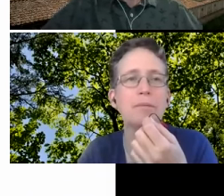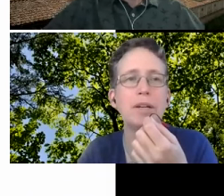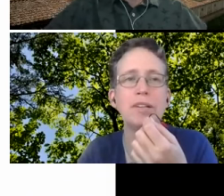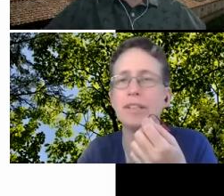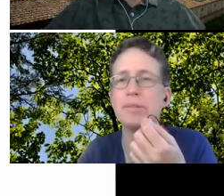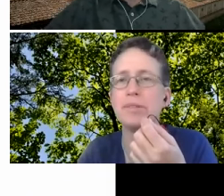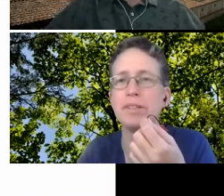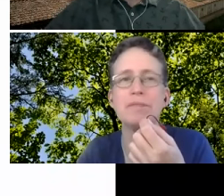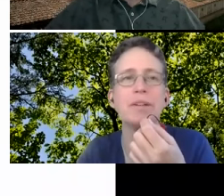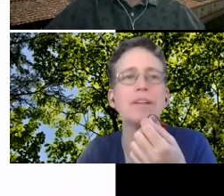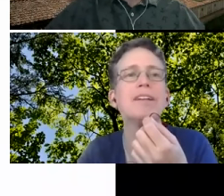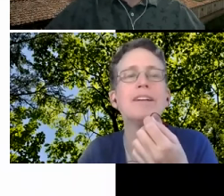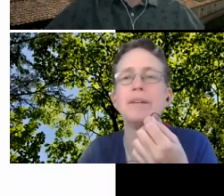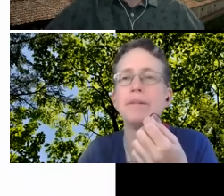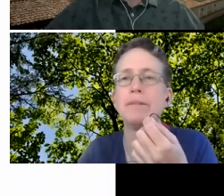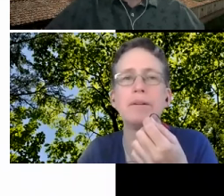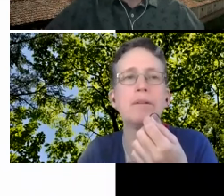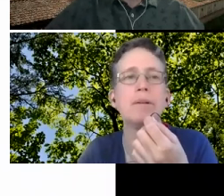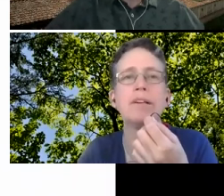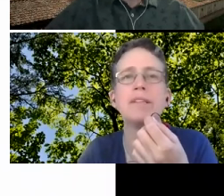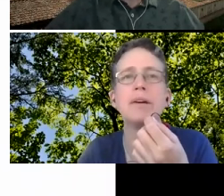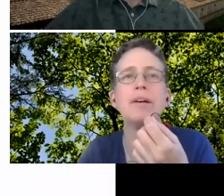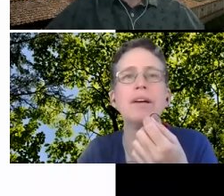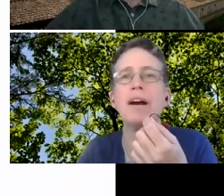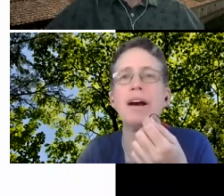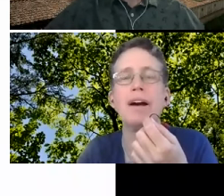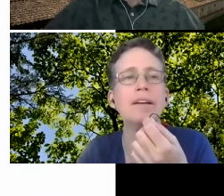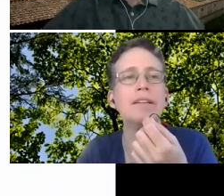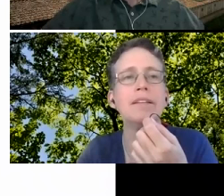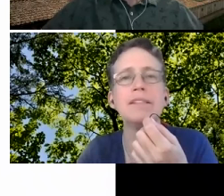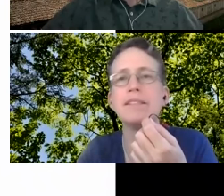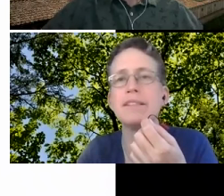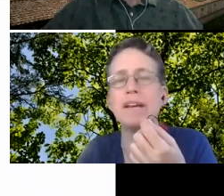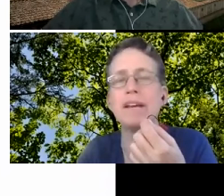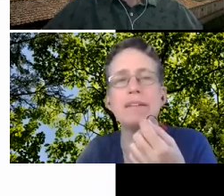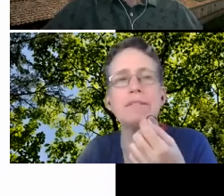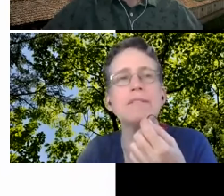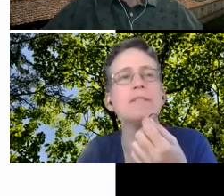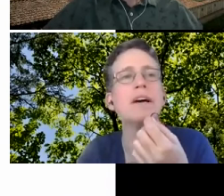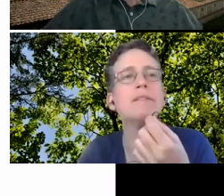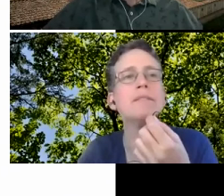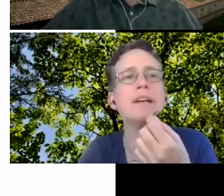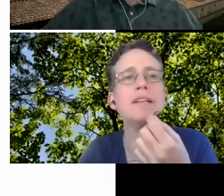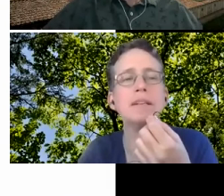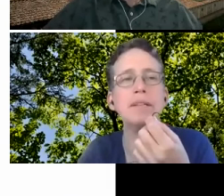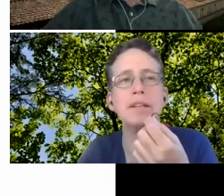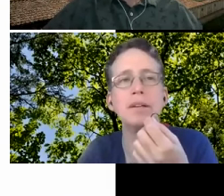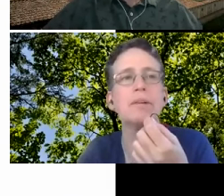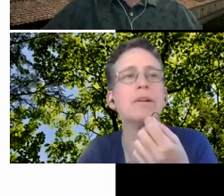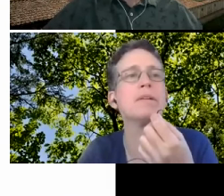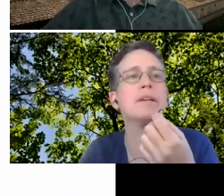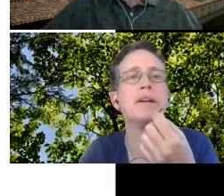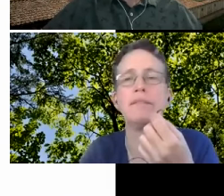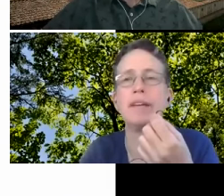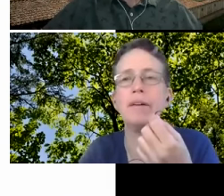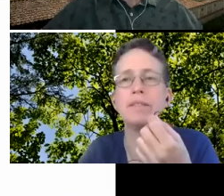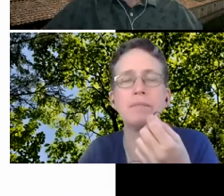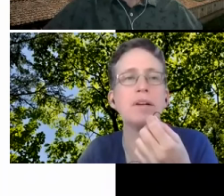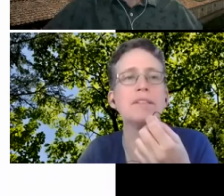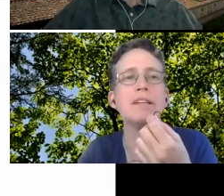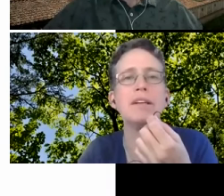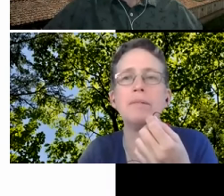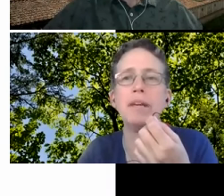winners and losers for Sure. for birds. So this is a set of studies that we did over the